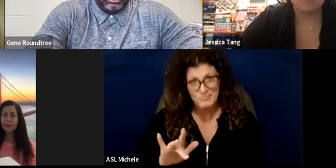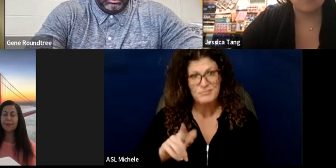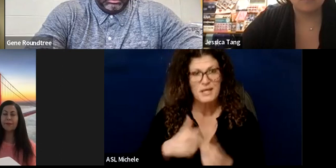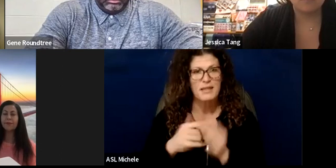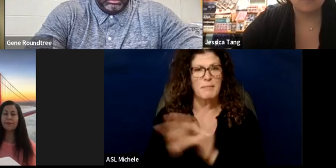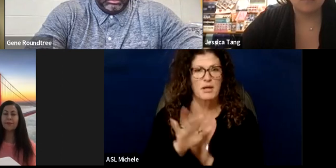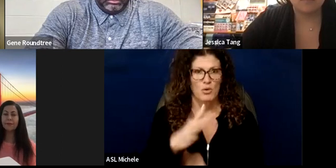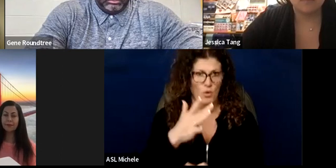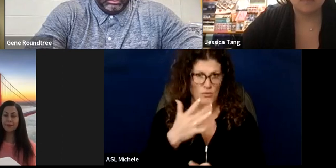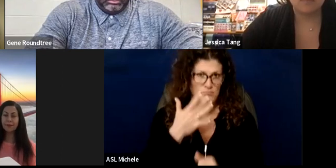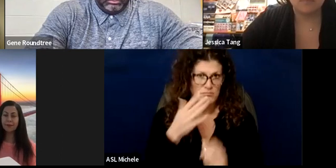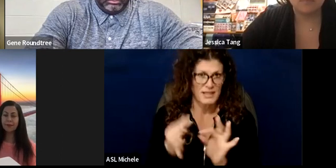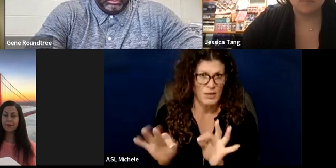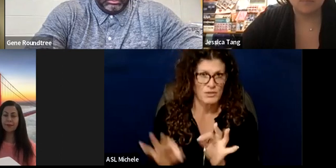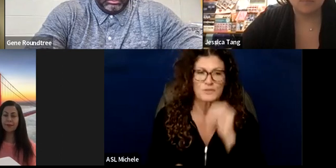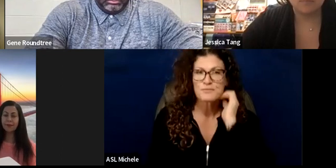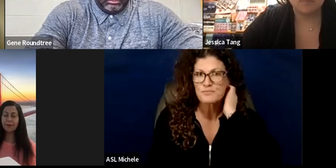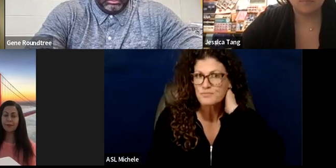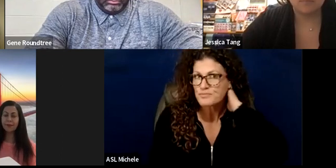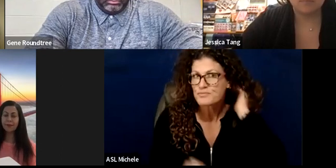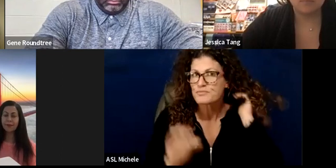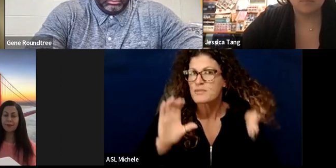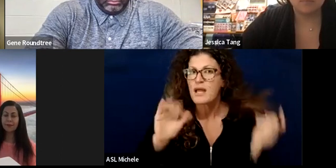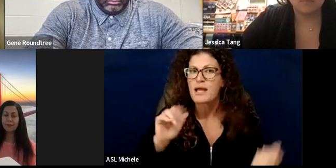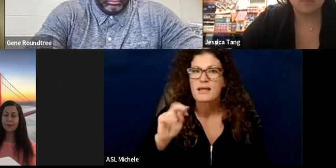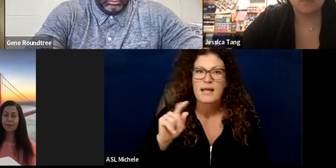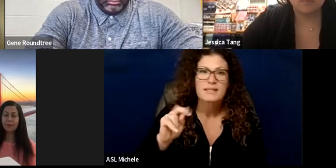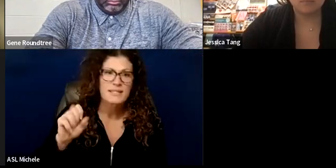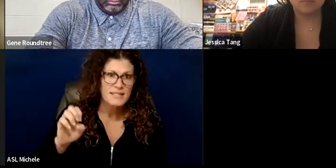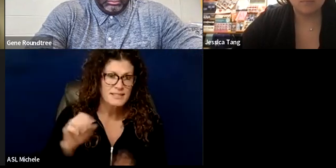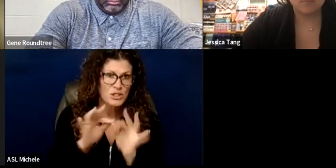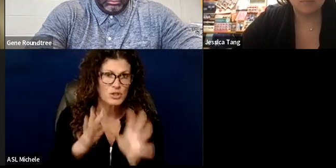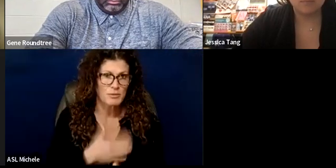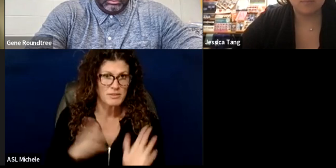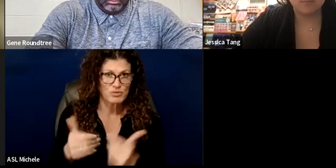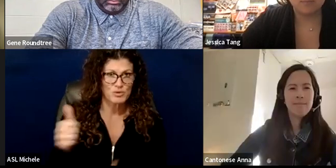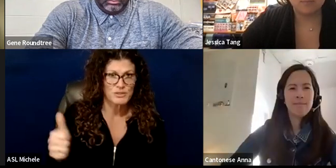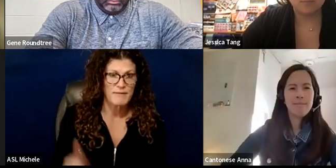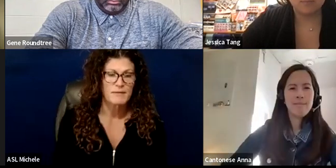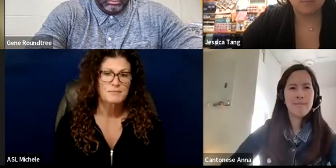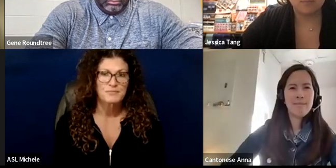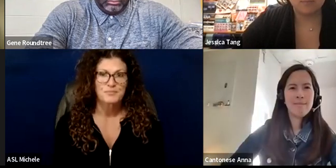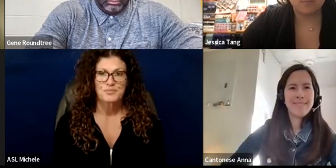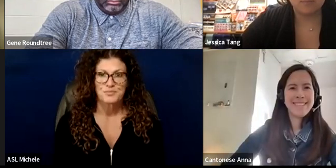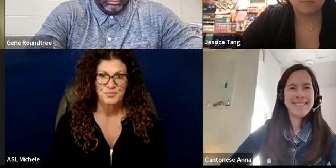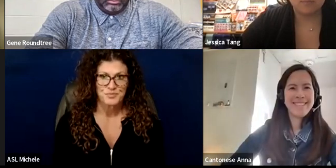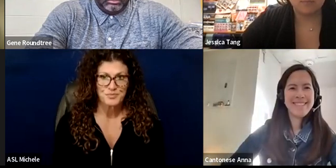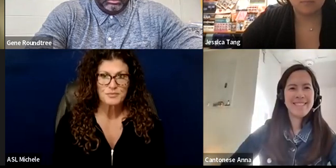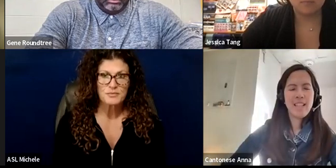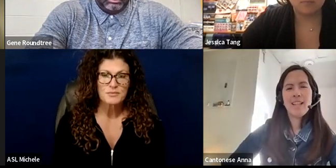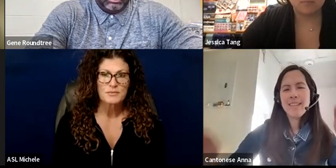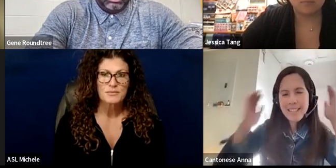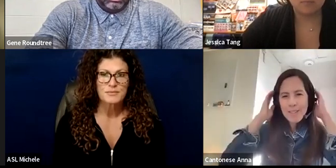language preference. So will our Cantonese interpreter please introduce yourself and give Zoom instructions in Cantonese,